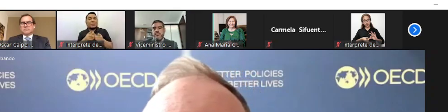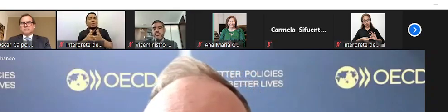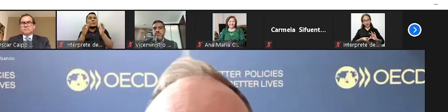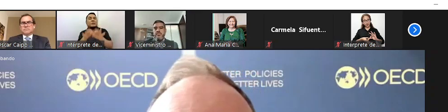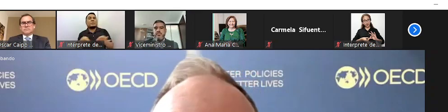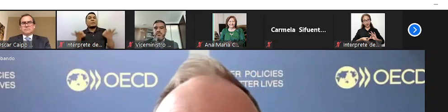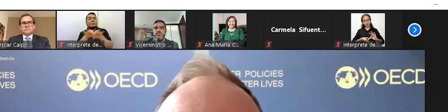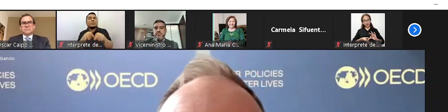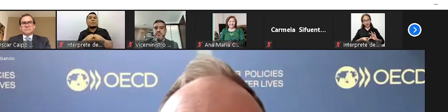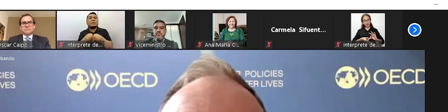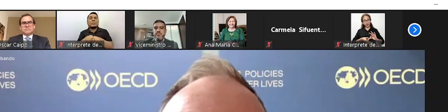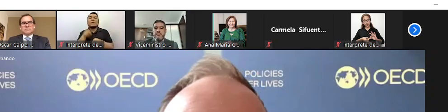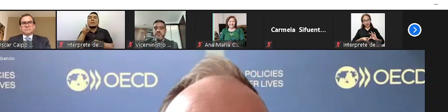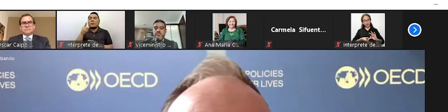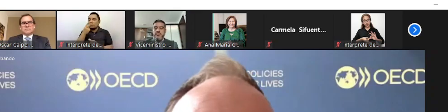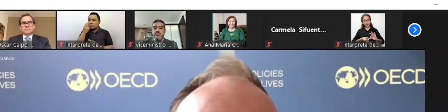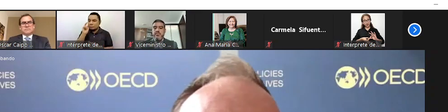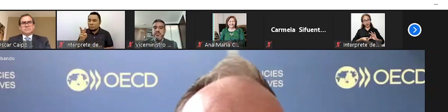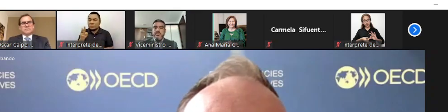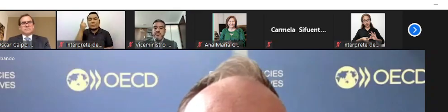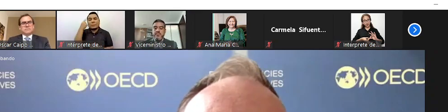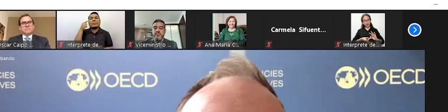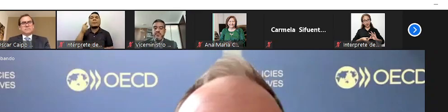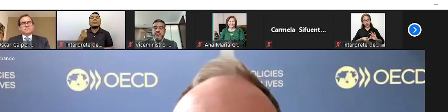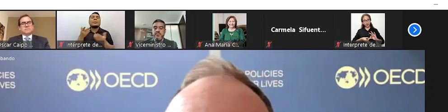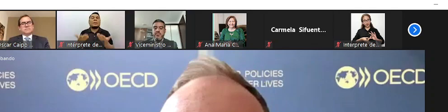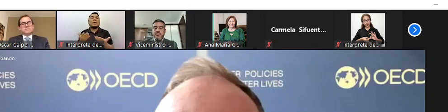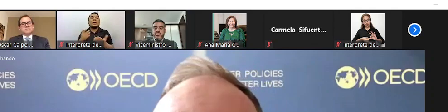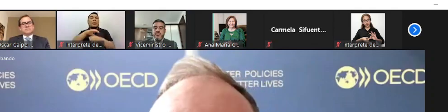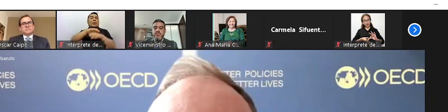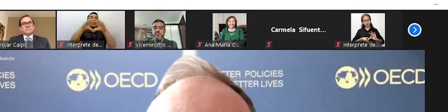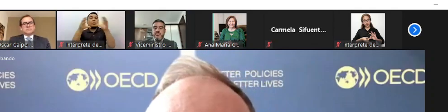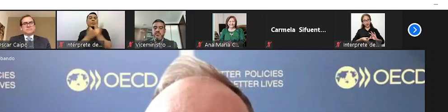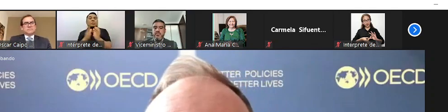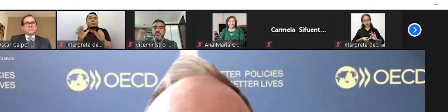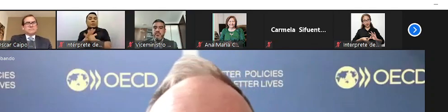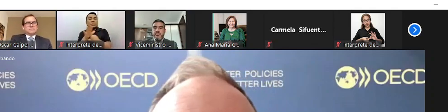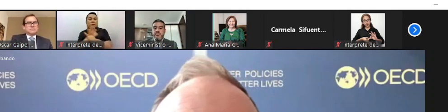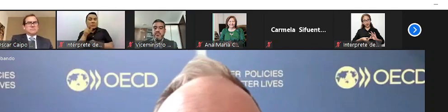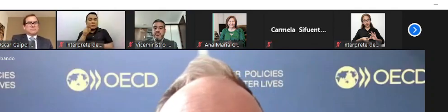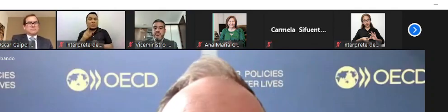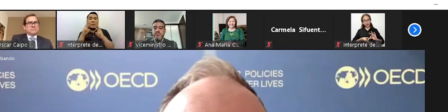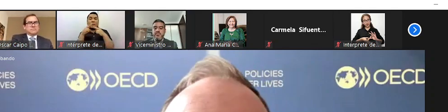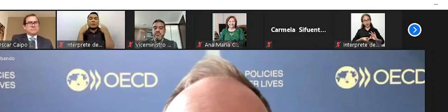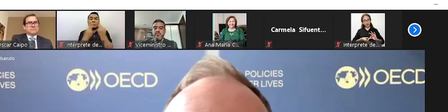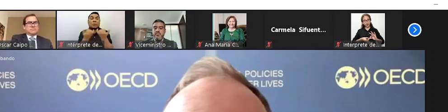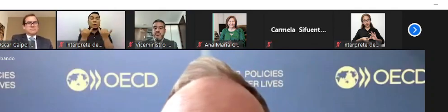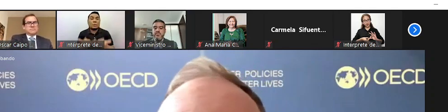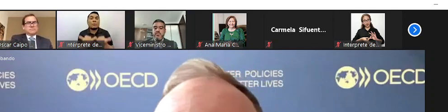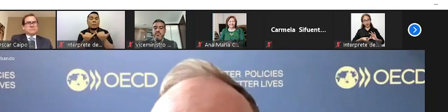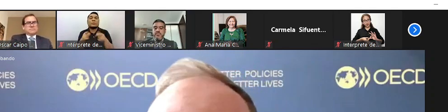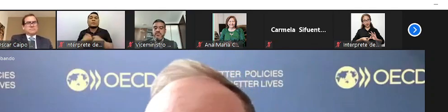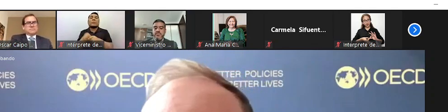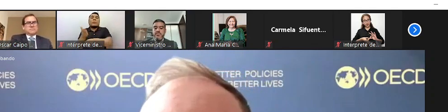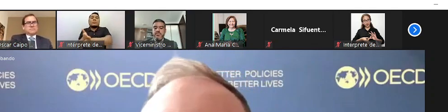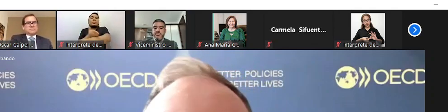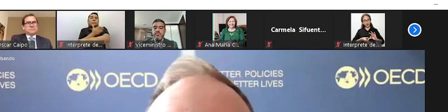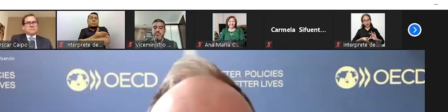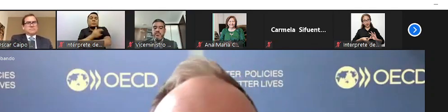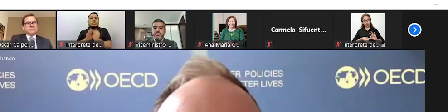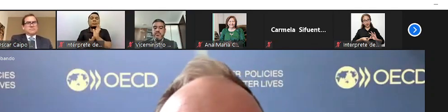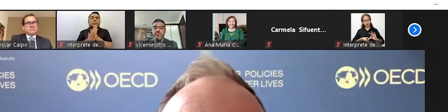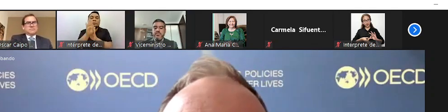indeed globally the meeting today and the process in developing the national action plan